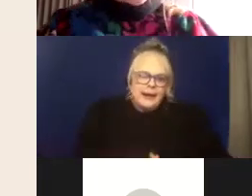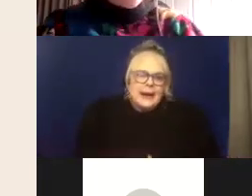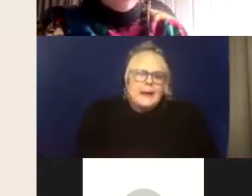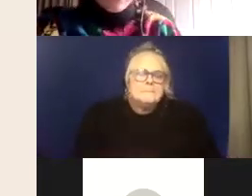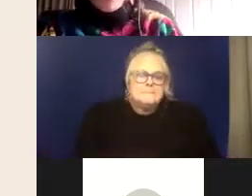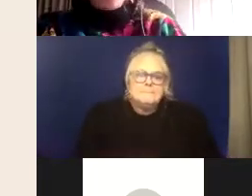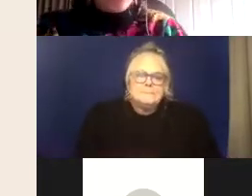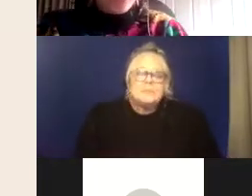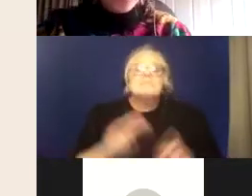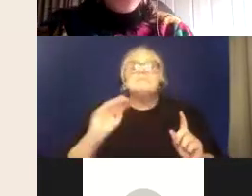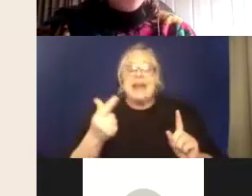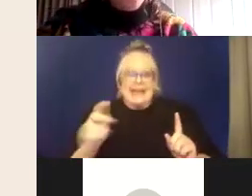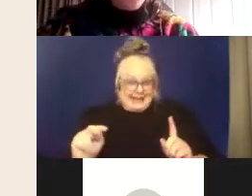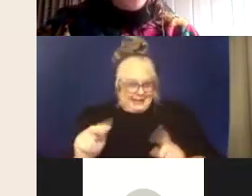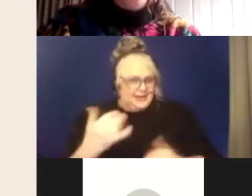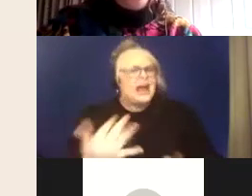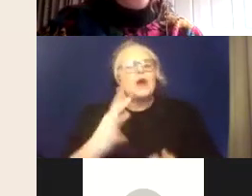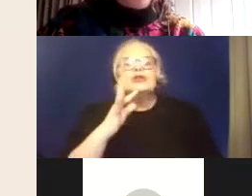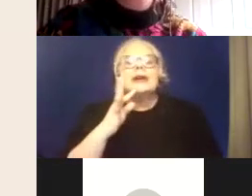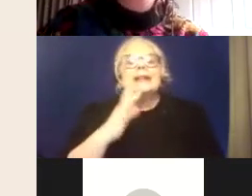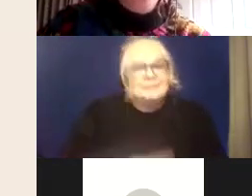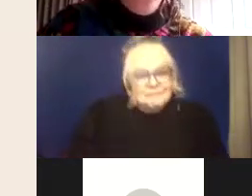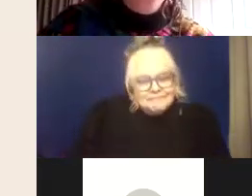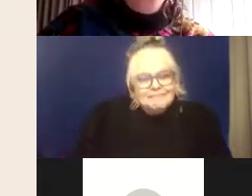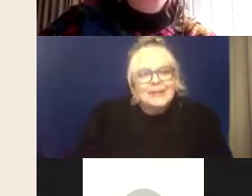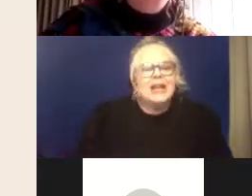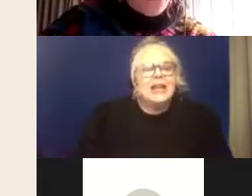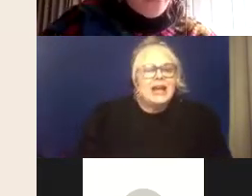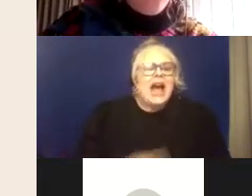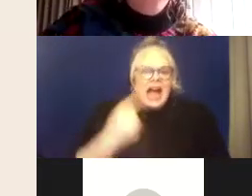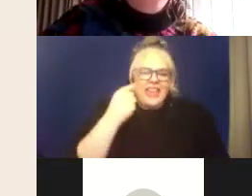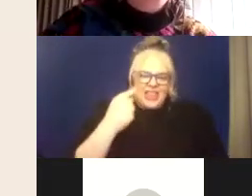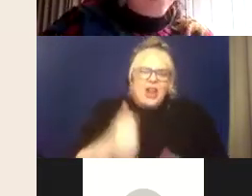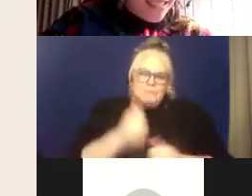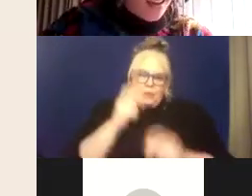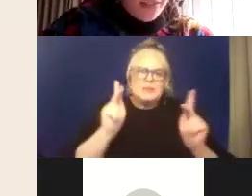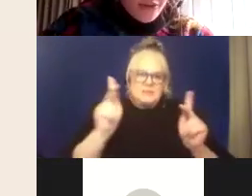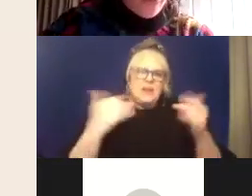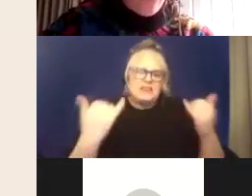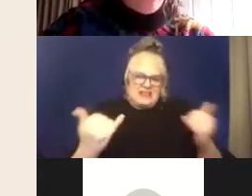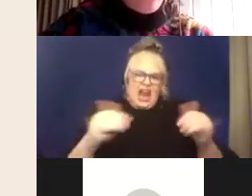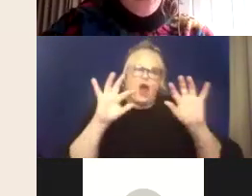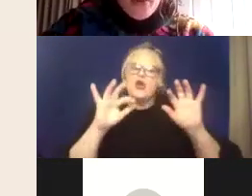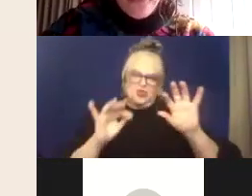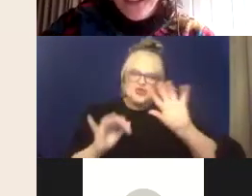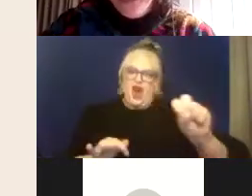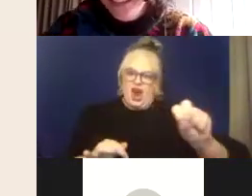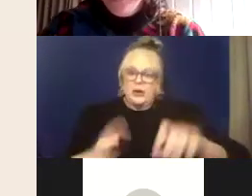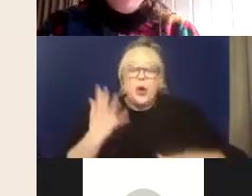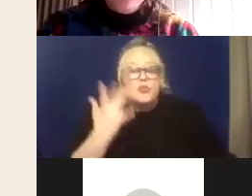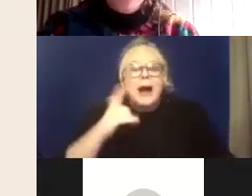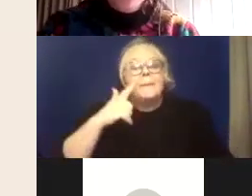This is Megan again. I think this is the one most people know by now. AI is not very good at people.